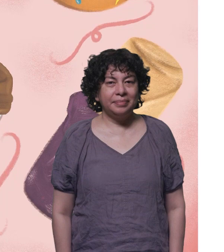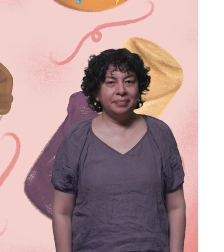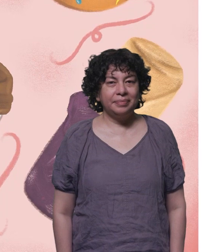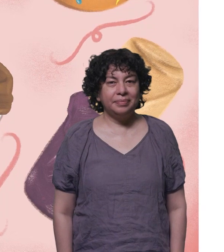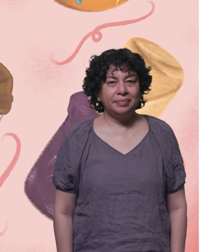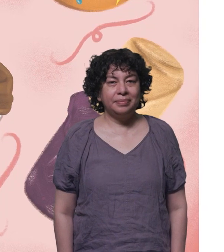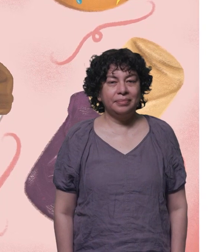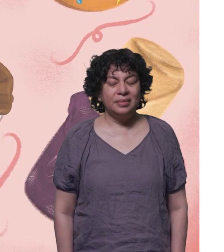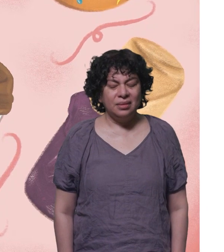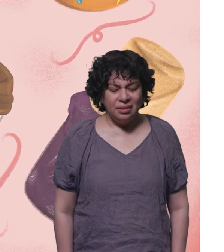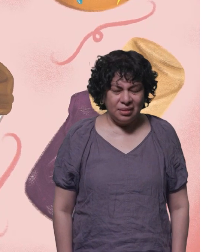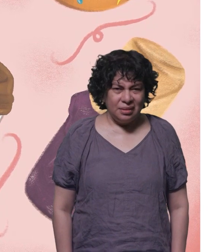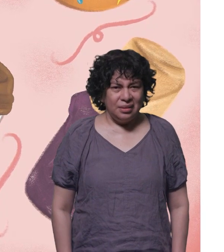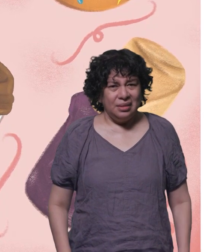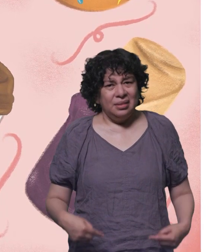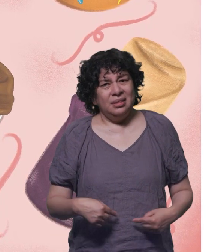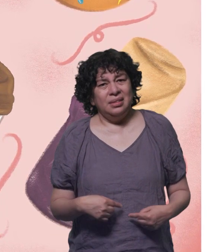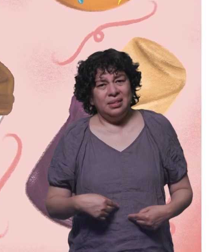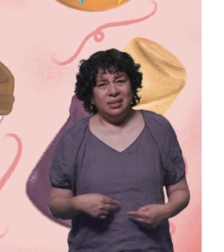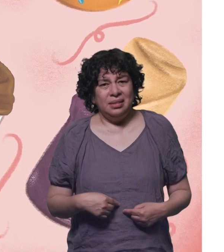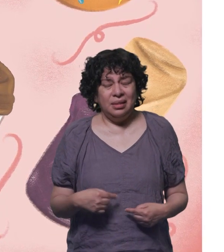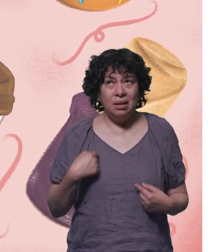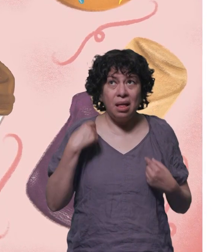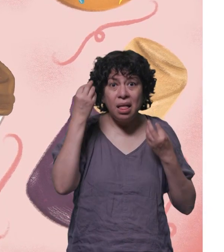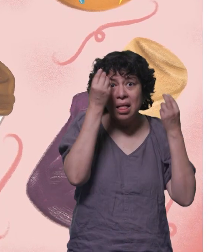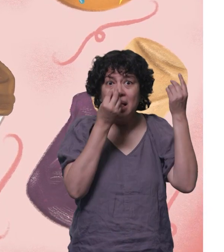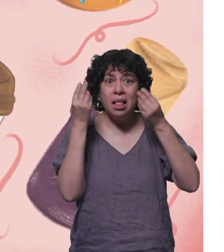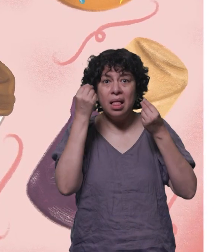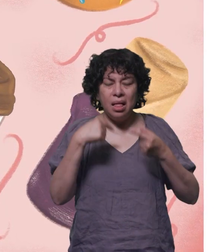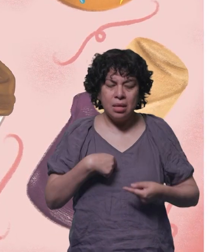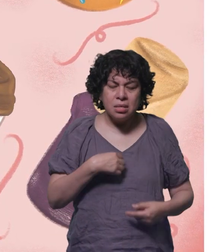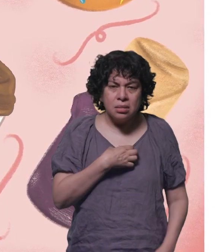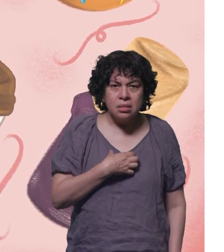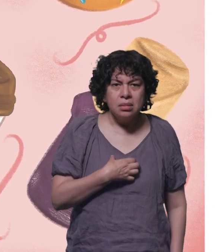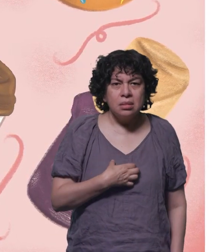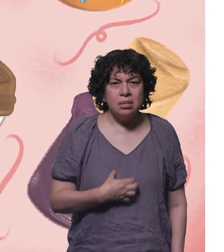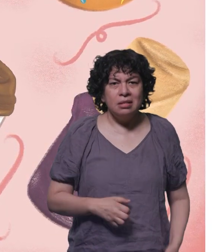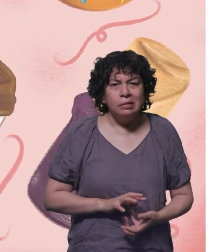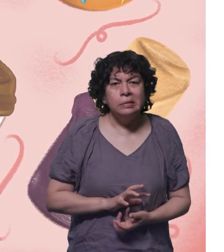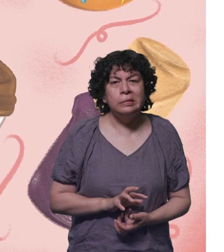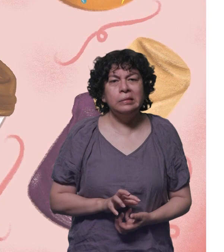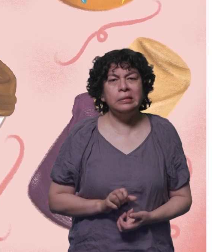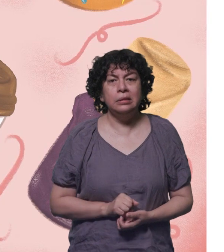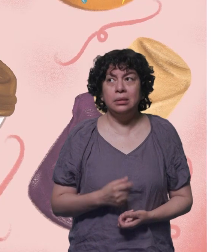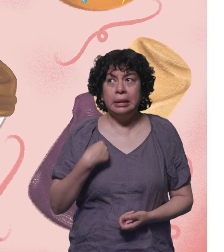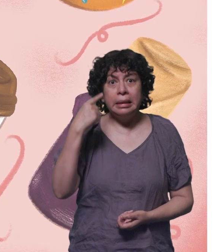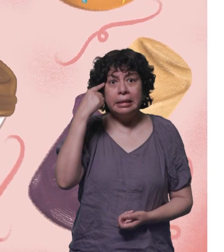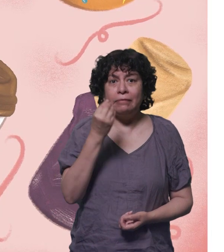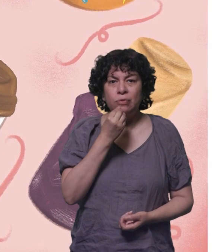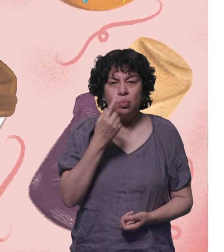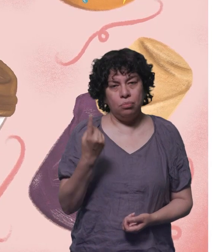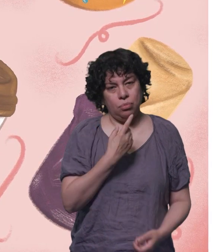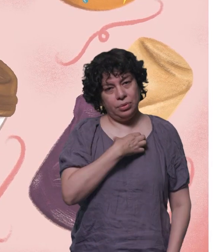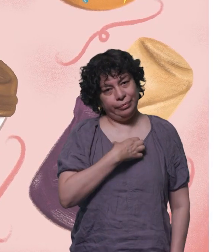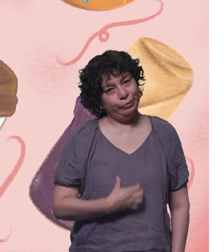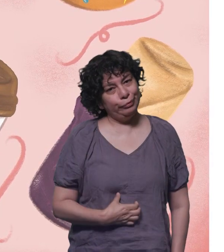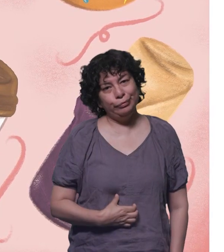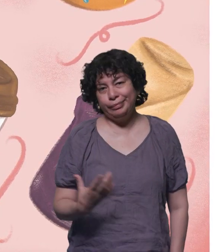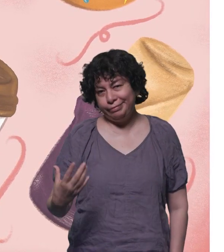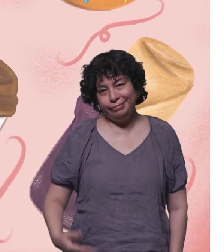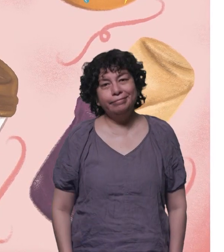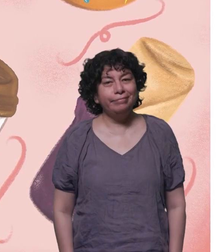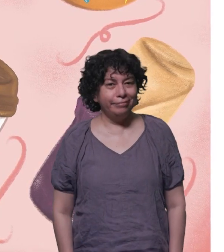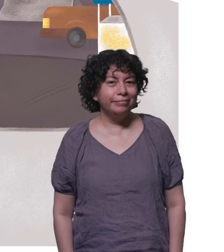Roar. My tummy's growl interrupts my train of thought. Thinking about food always makes me